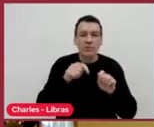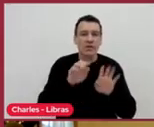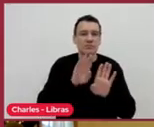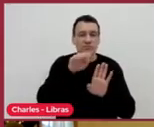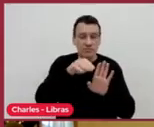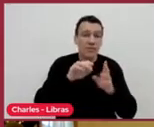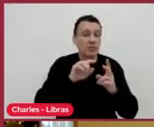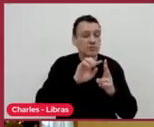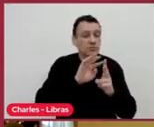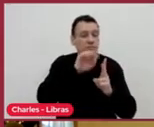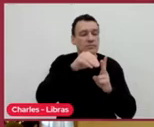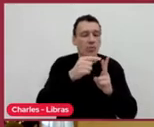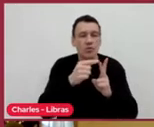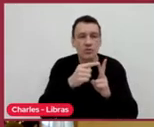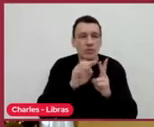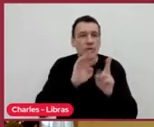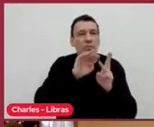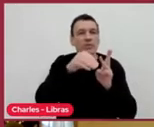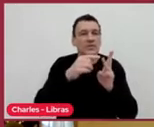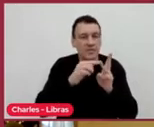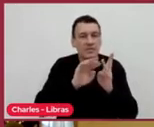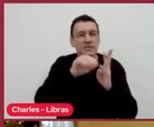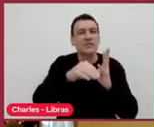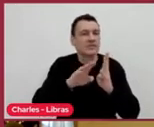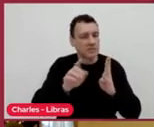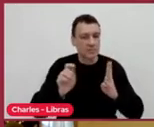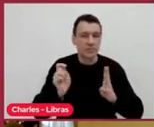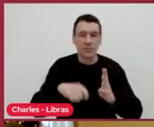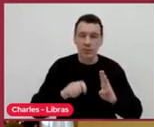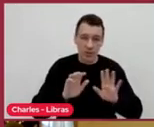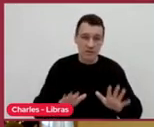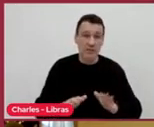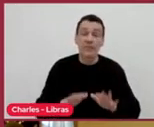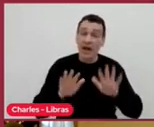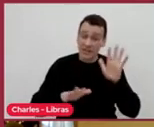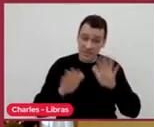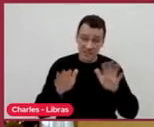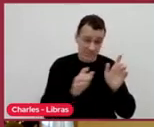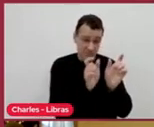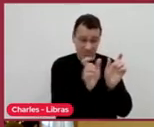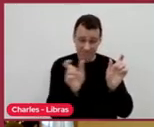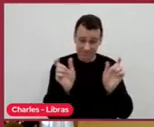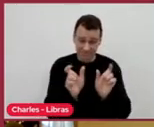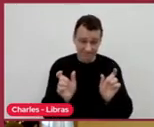Or we can even query with a more complicated